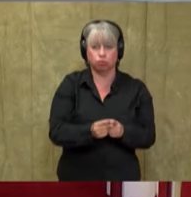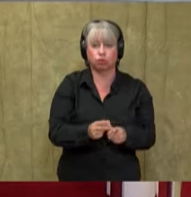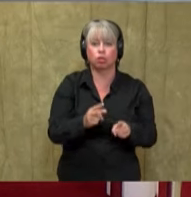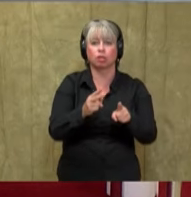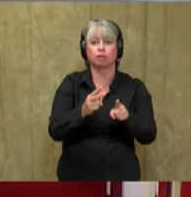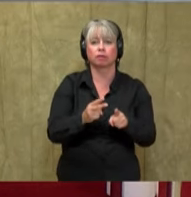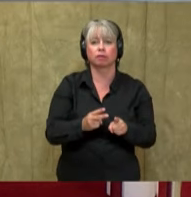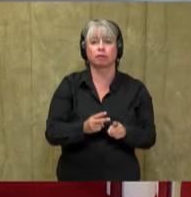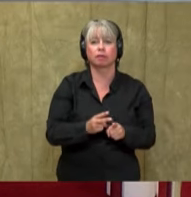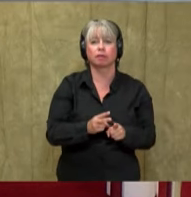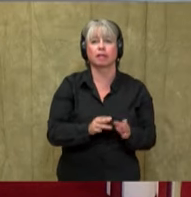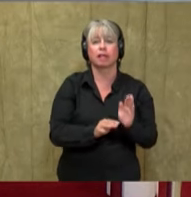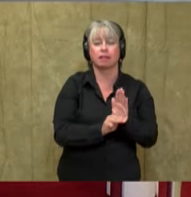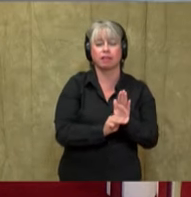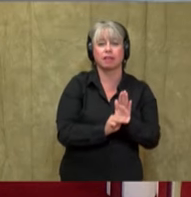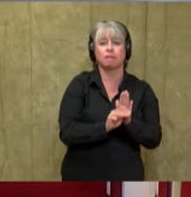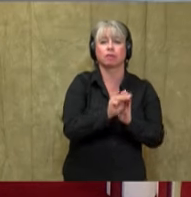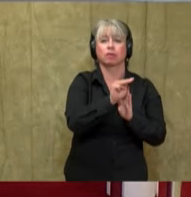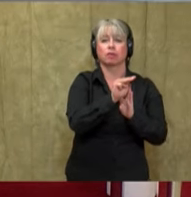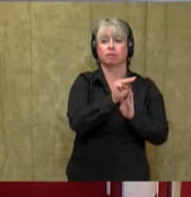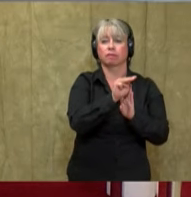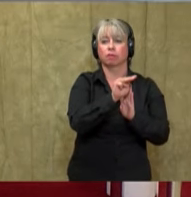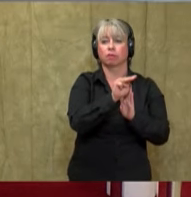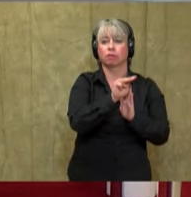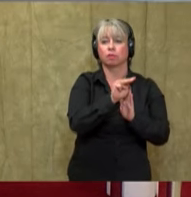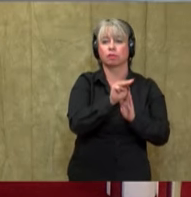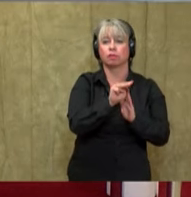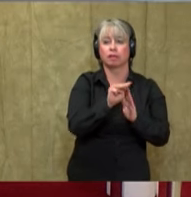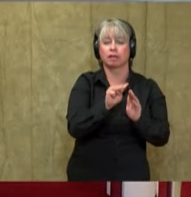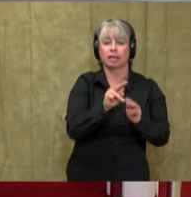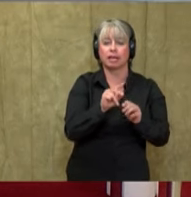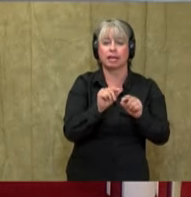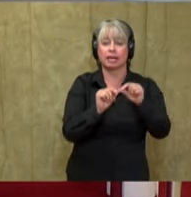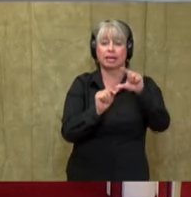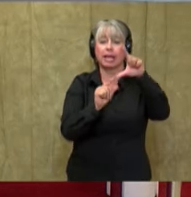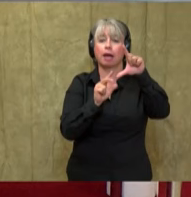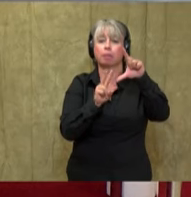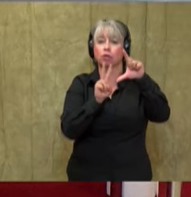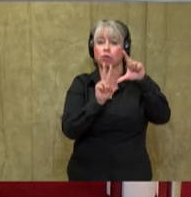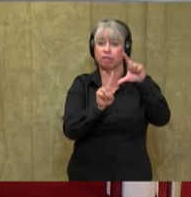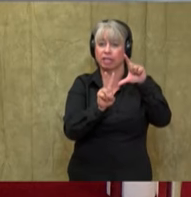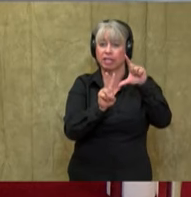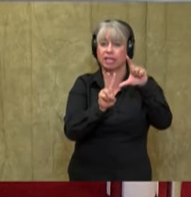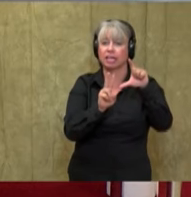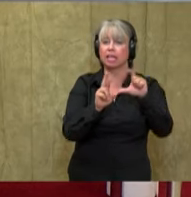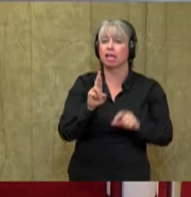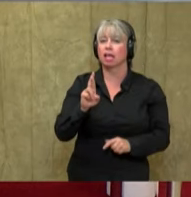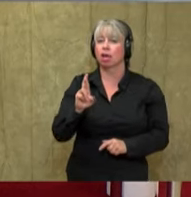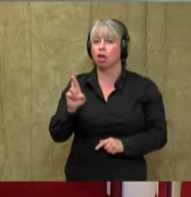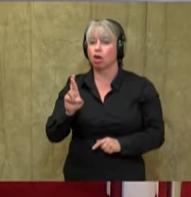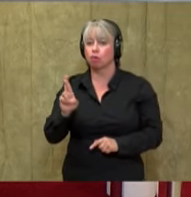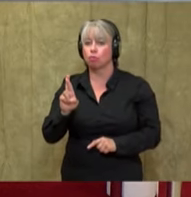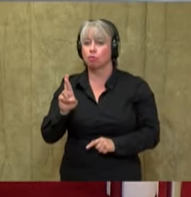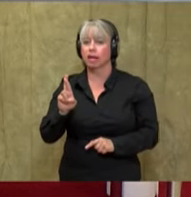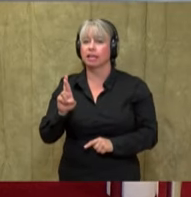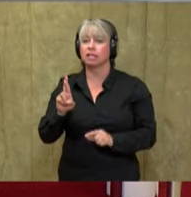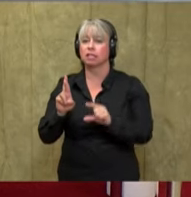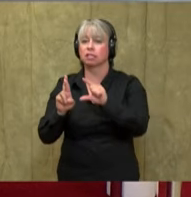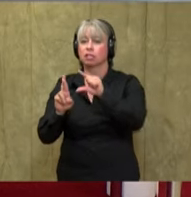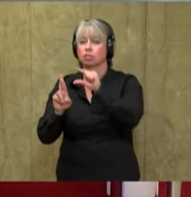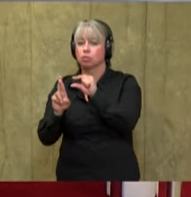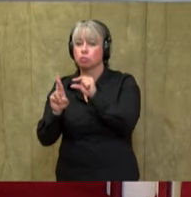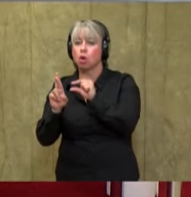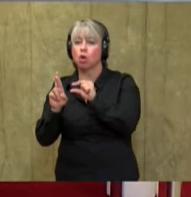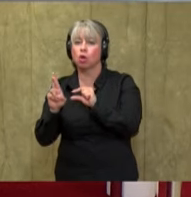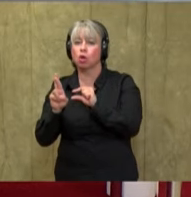always, we represent volume with the capital letter V. Radius is normally a lowercase r, and